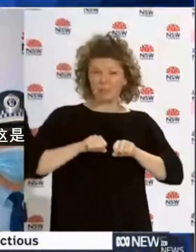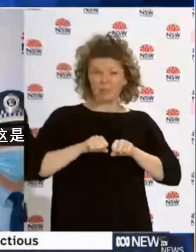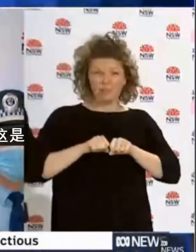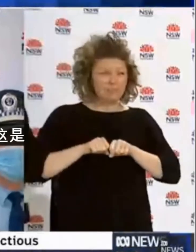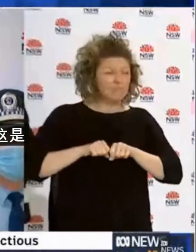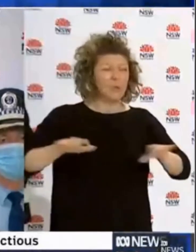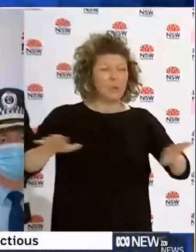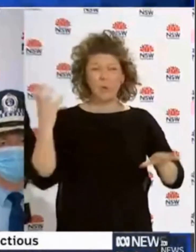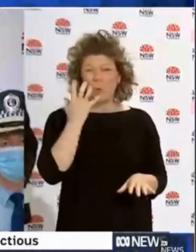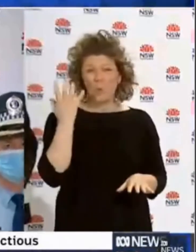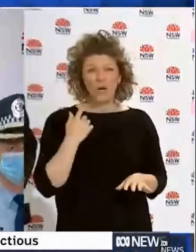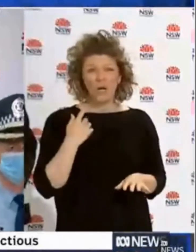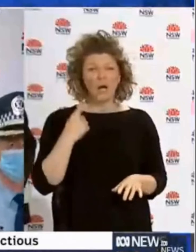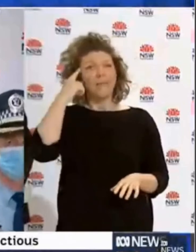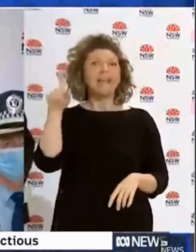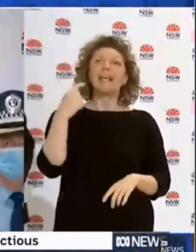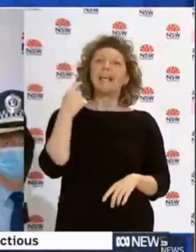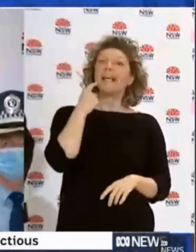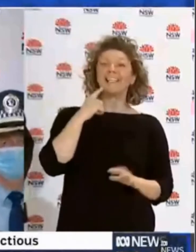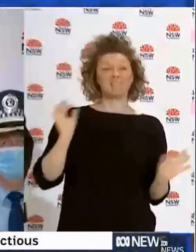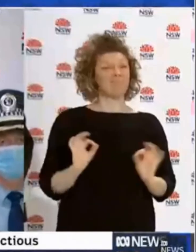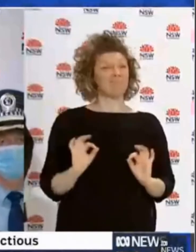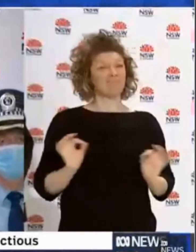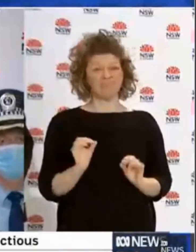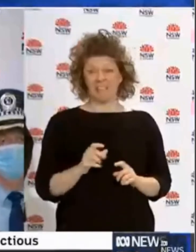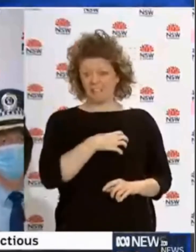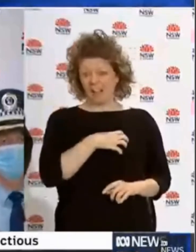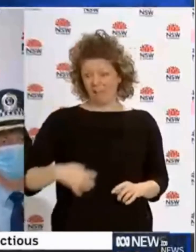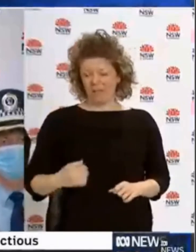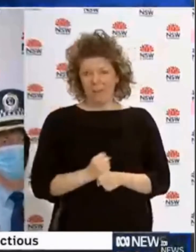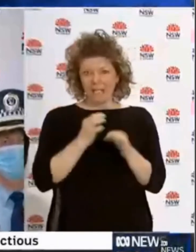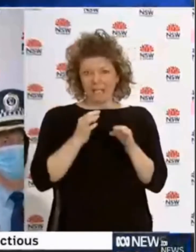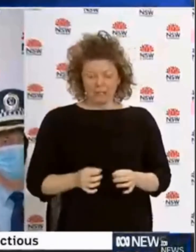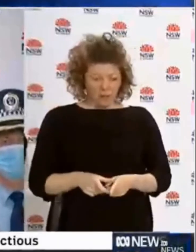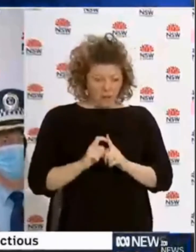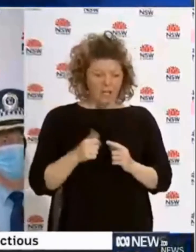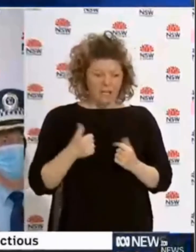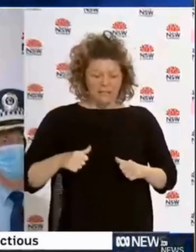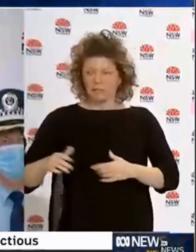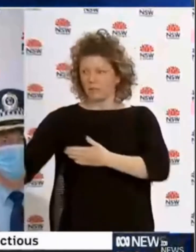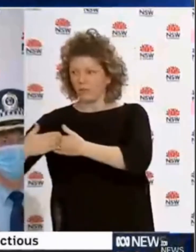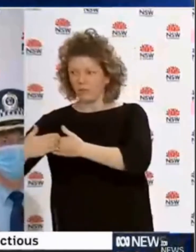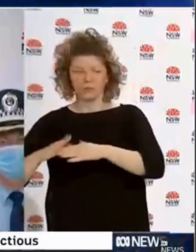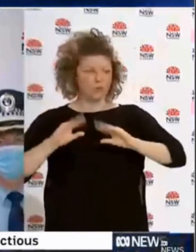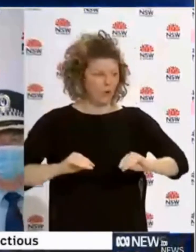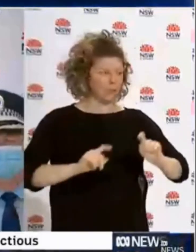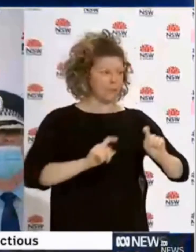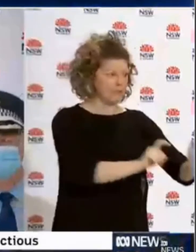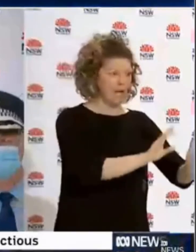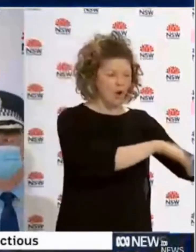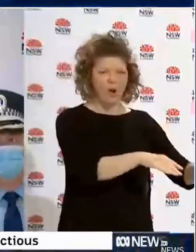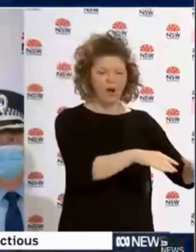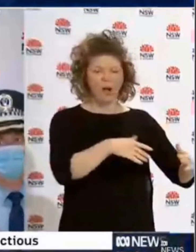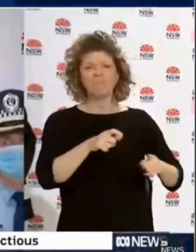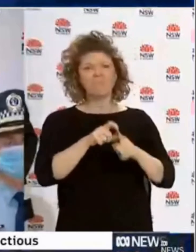this is one of the really difficult decisions the government's had to make. But again, I talked to the other ministers around the country, the